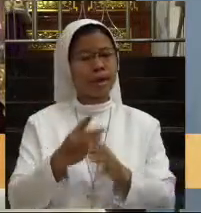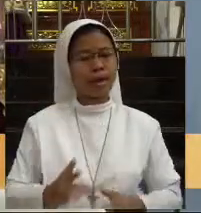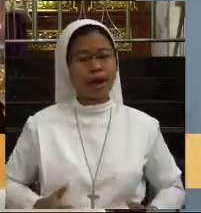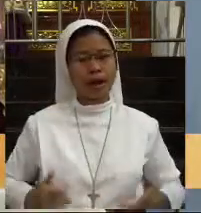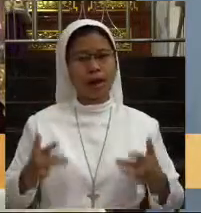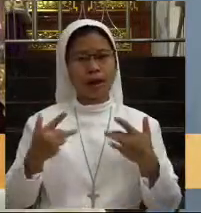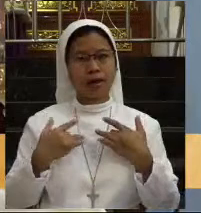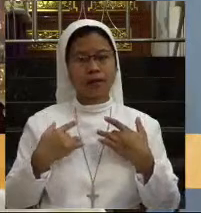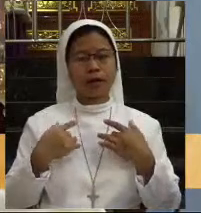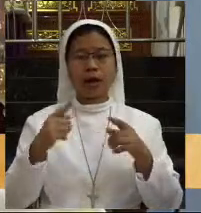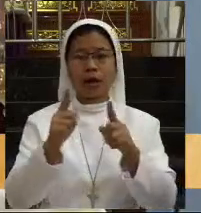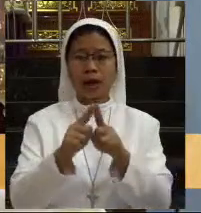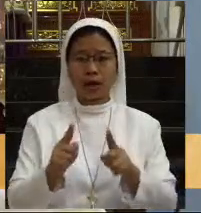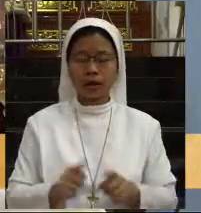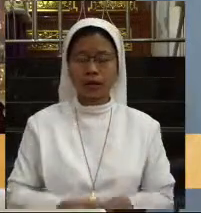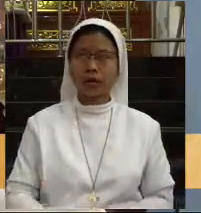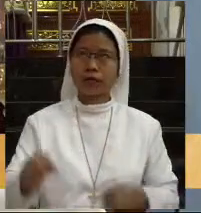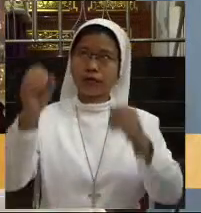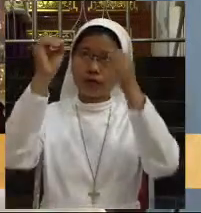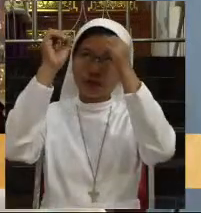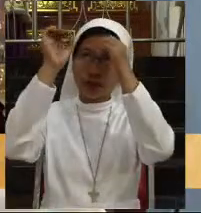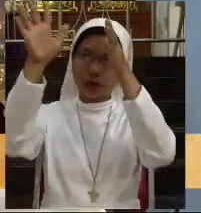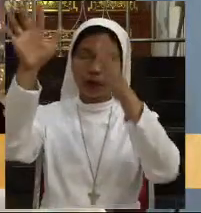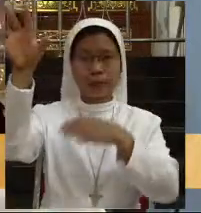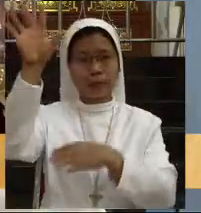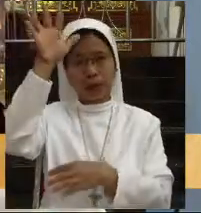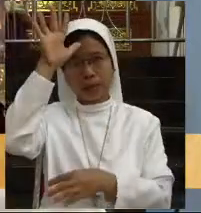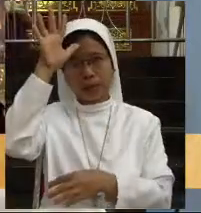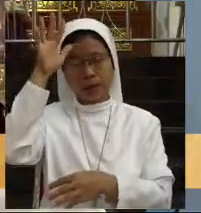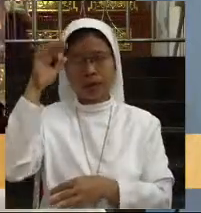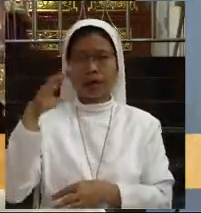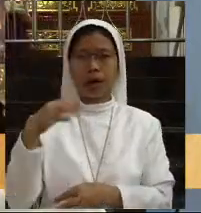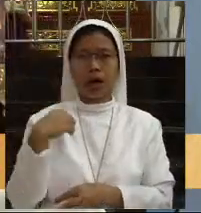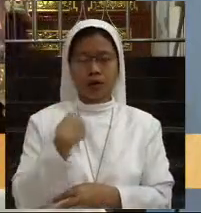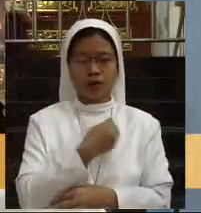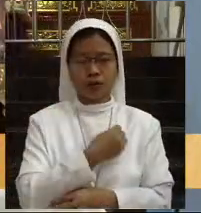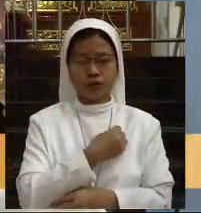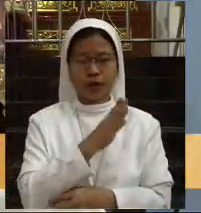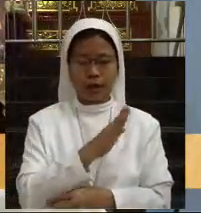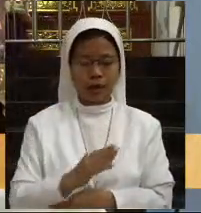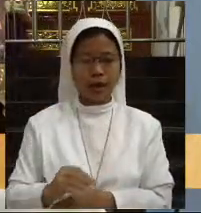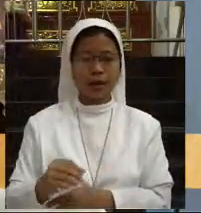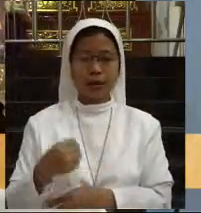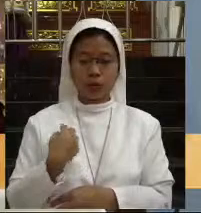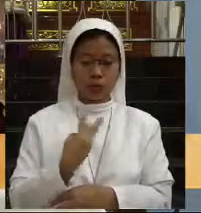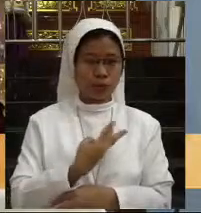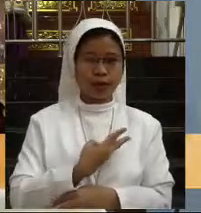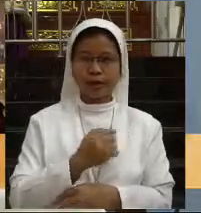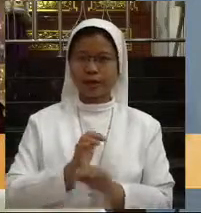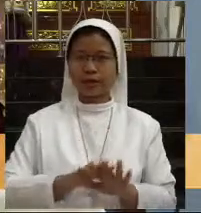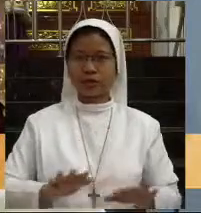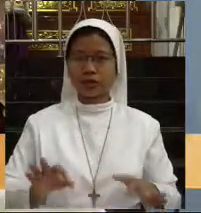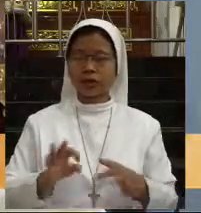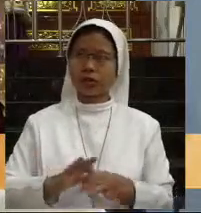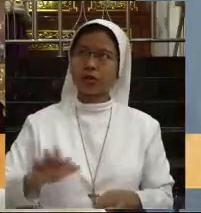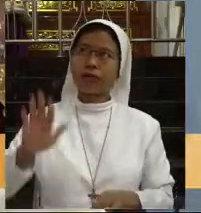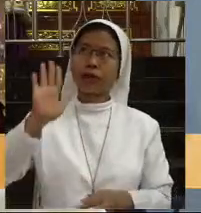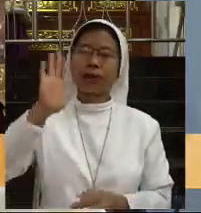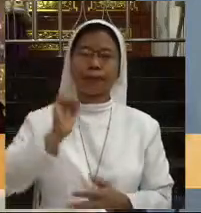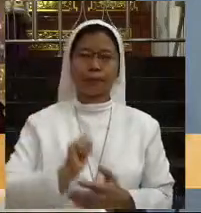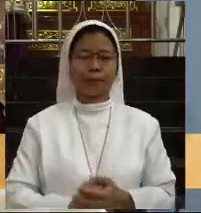children with Almighty God. And the last P